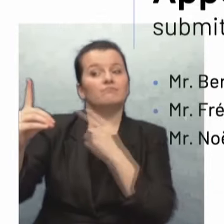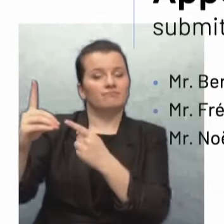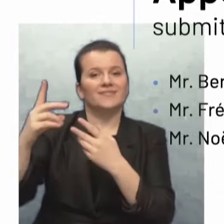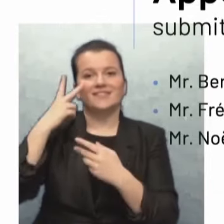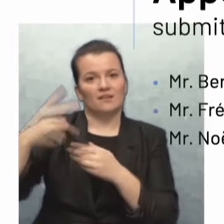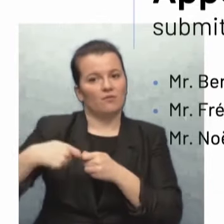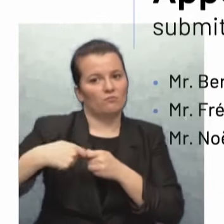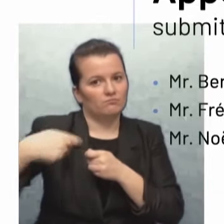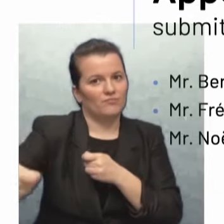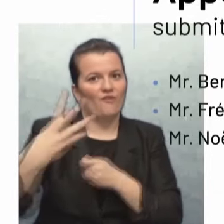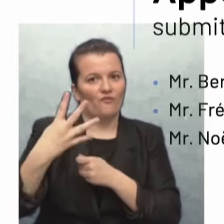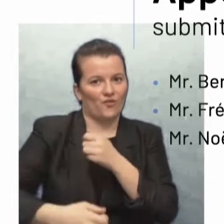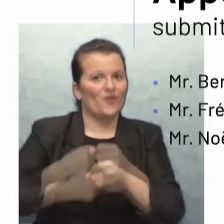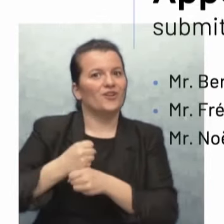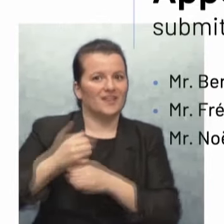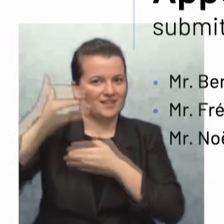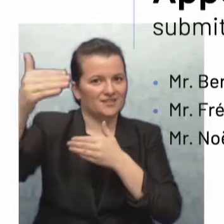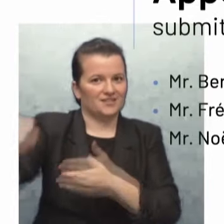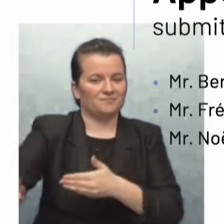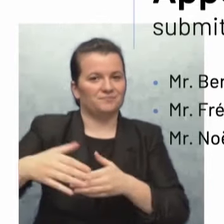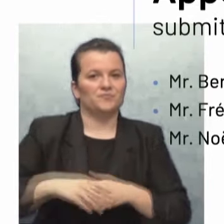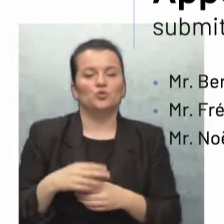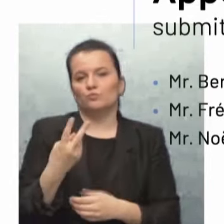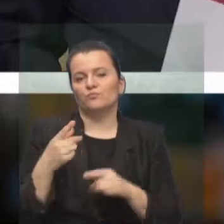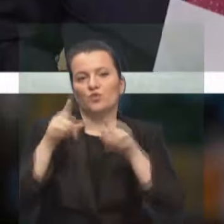November 2024. Regarding directors